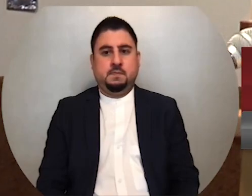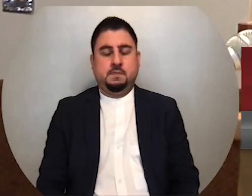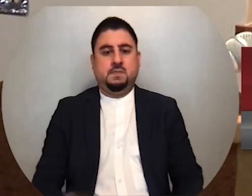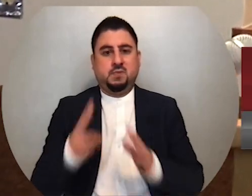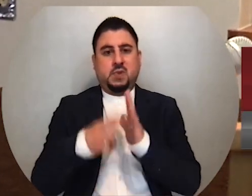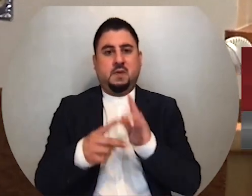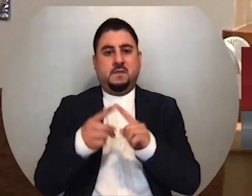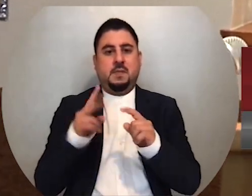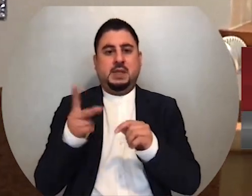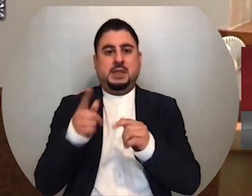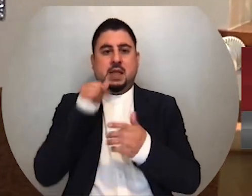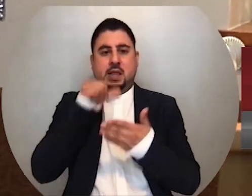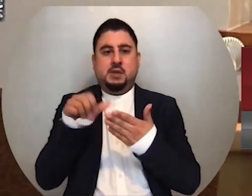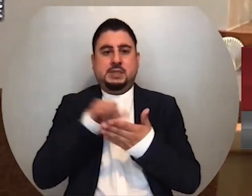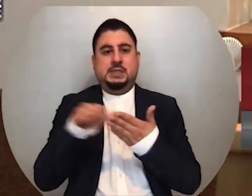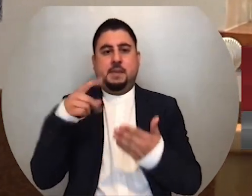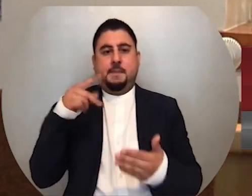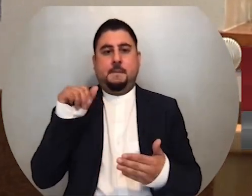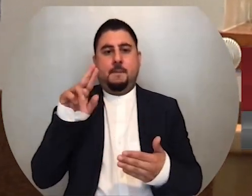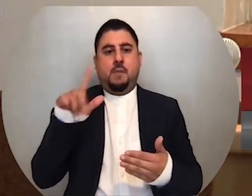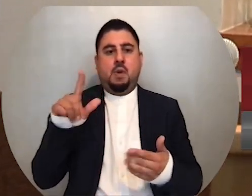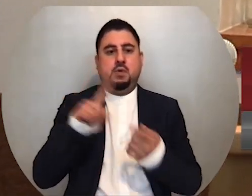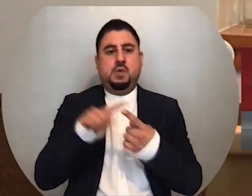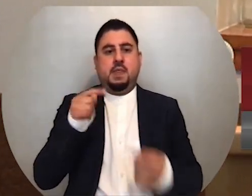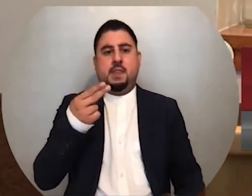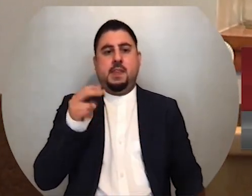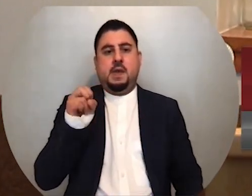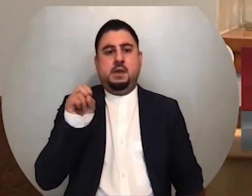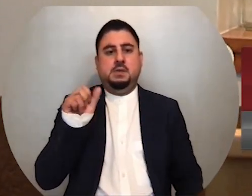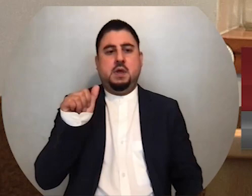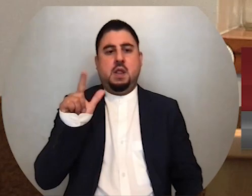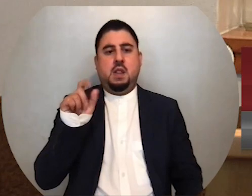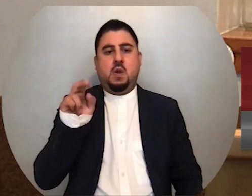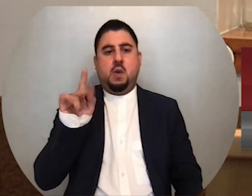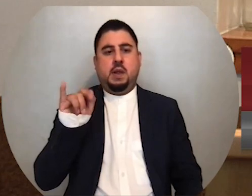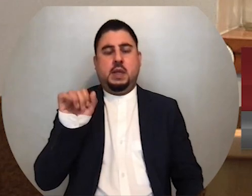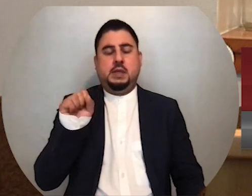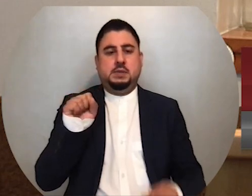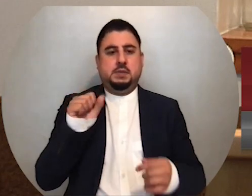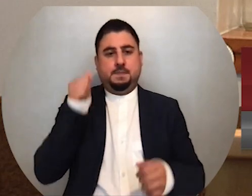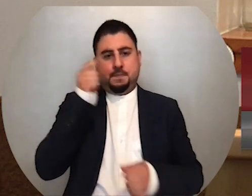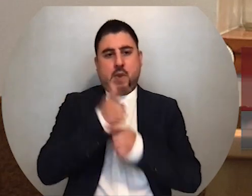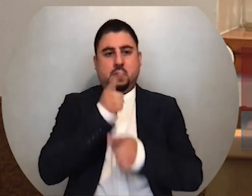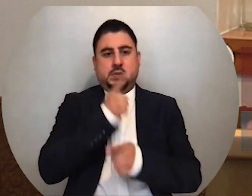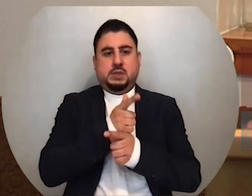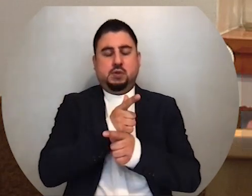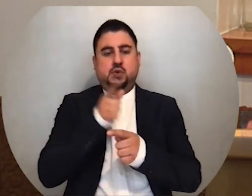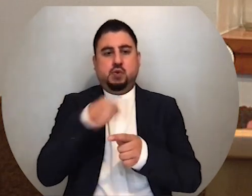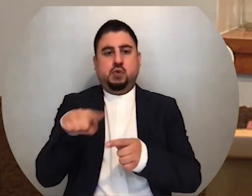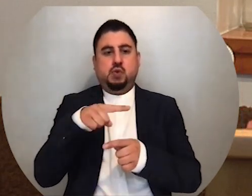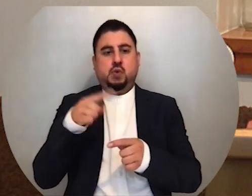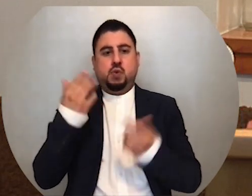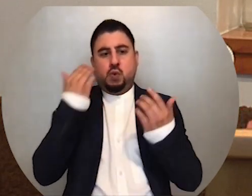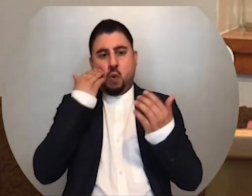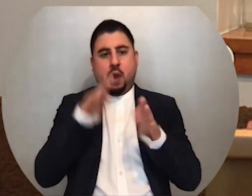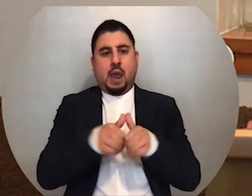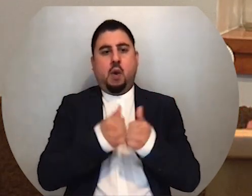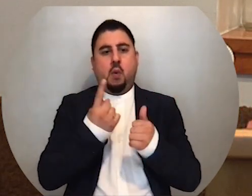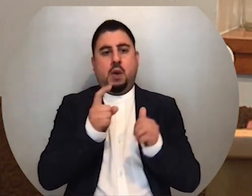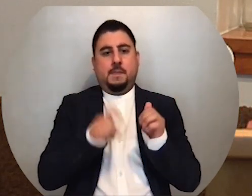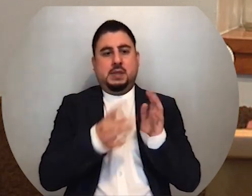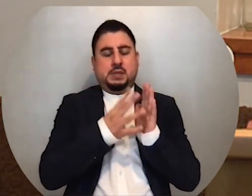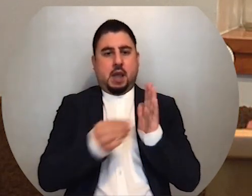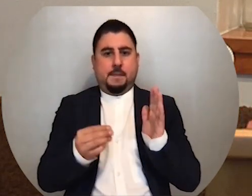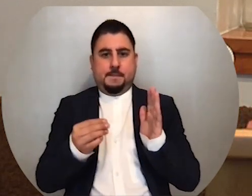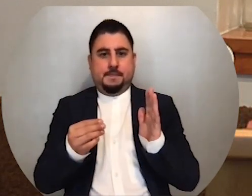A reading from the second letter of St. Paul to the Thessalonians. Brothers and sisters, you know how one must imitate